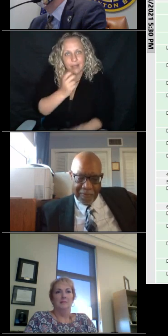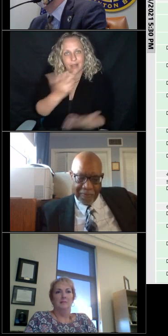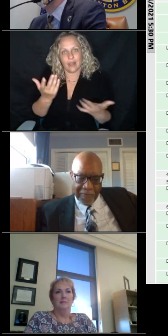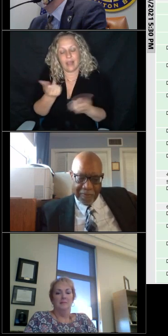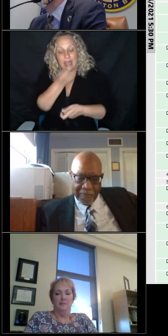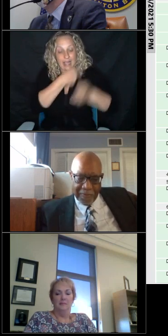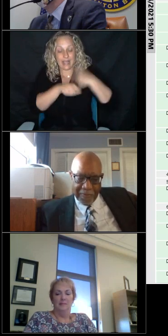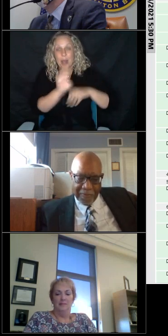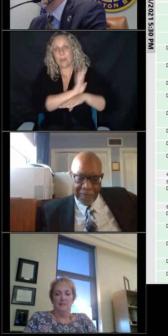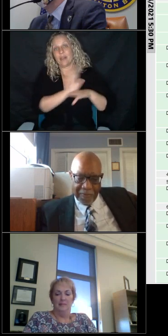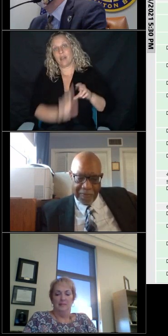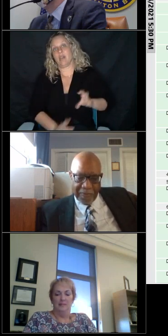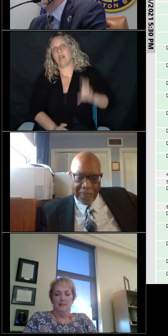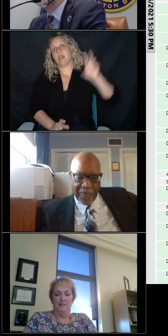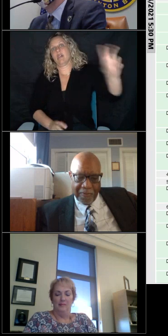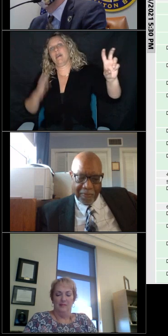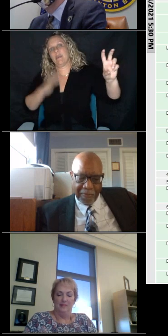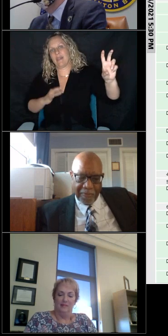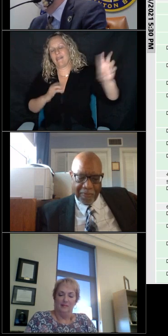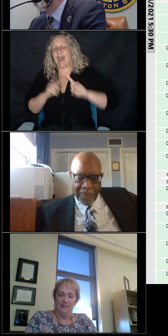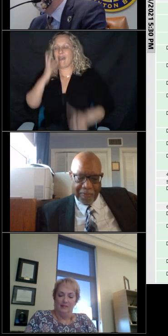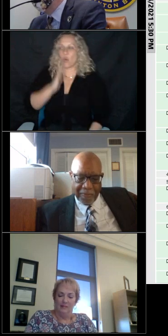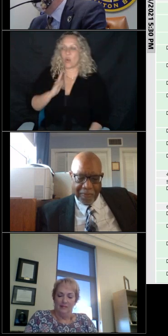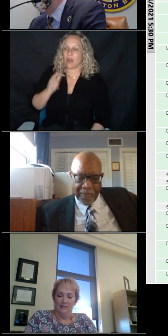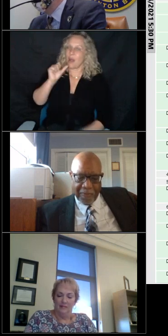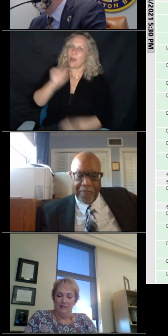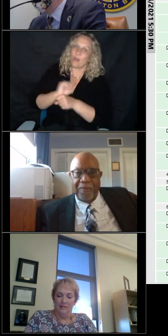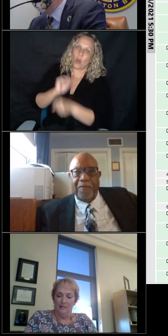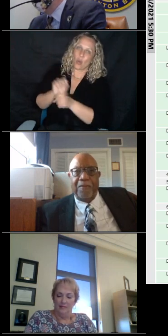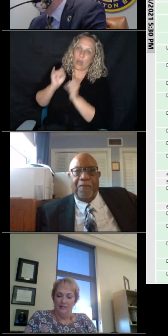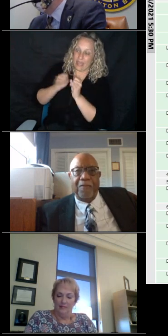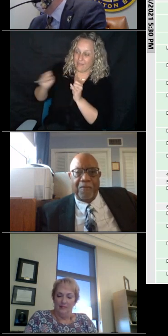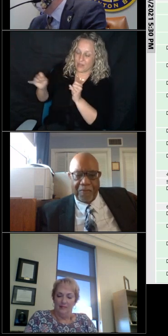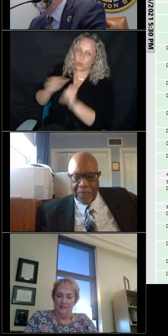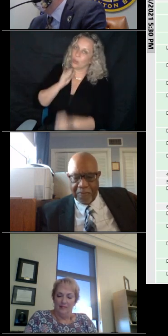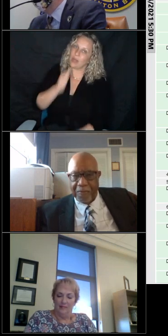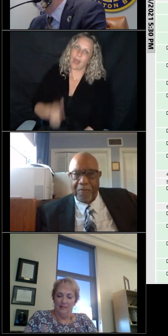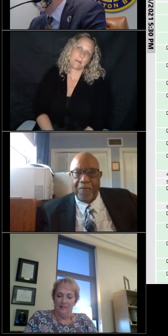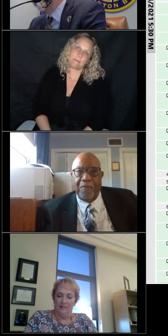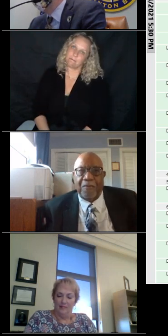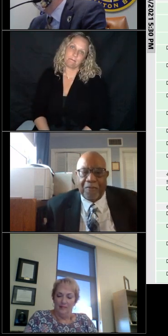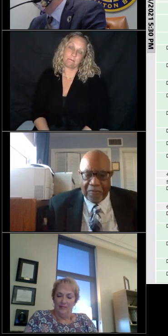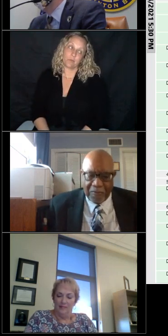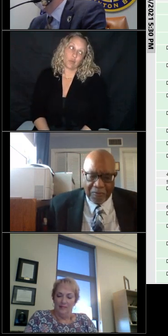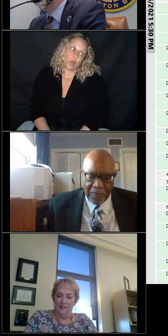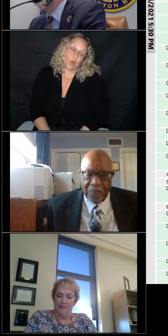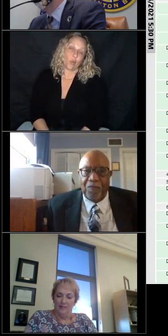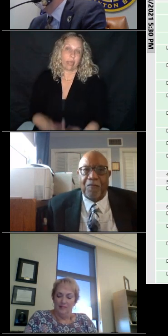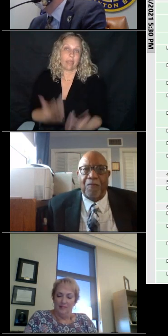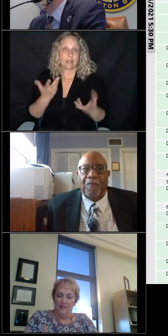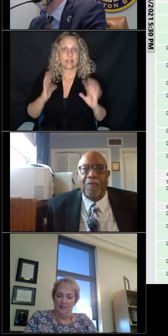the businesses will benefit, but unfortunately, the unemployed individuals will not. So that's it.